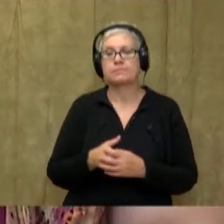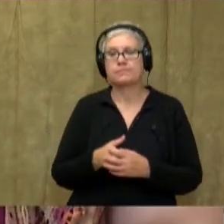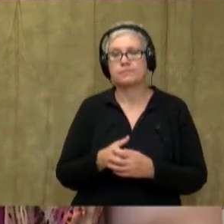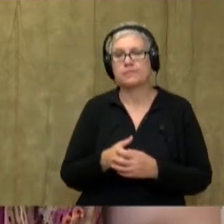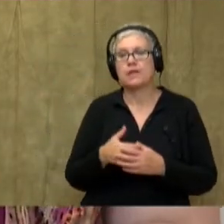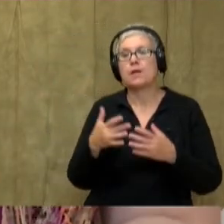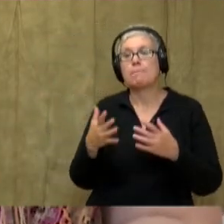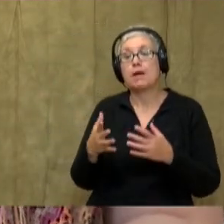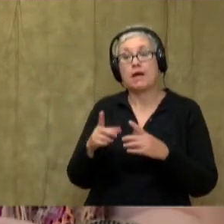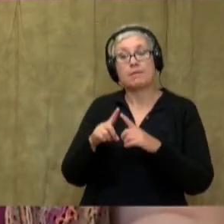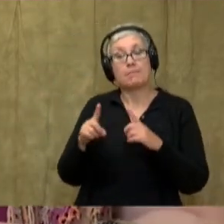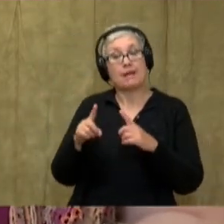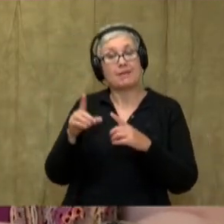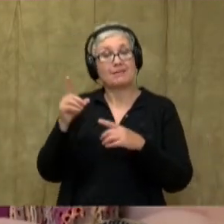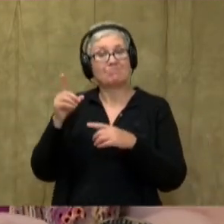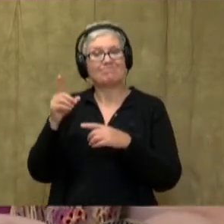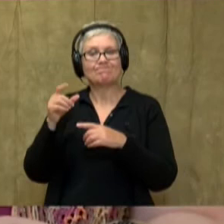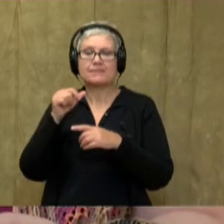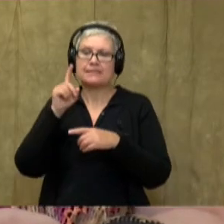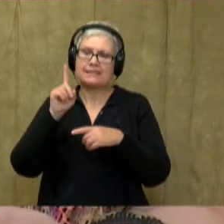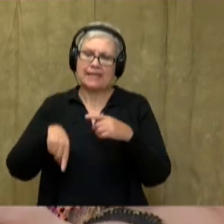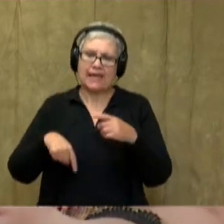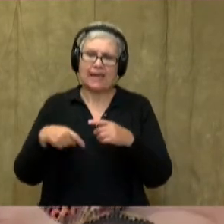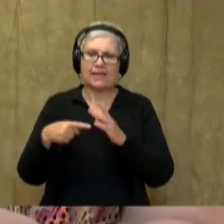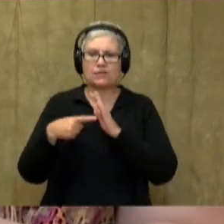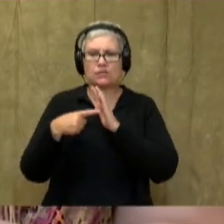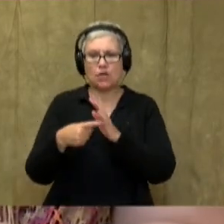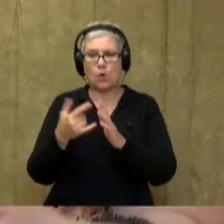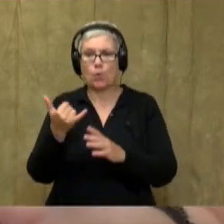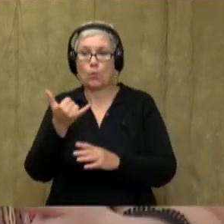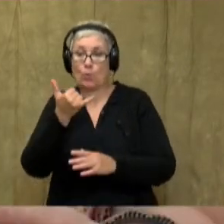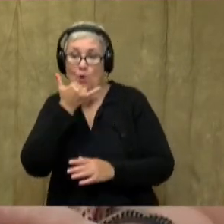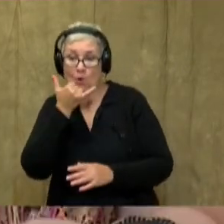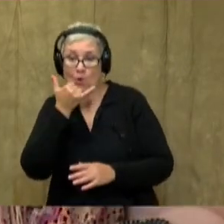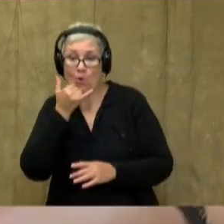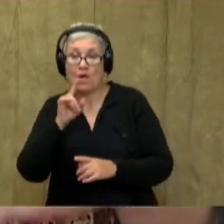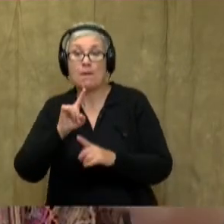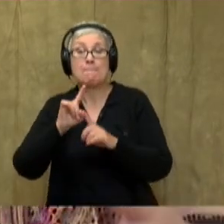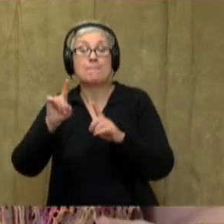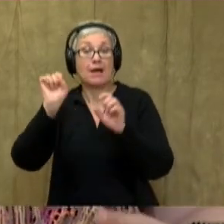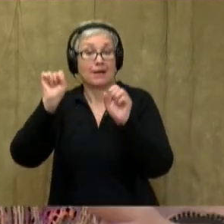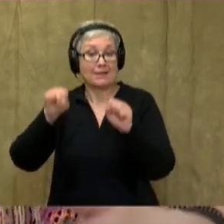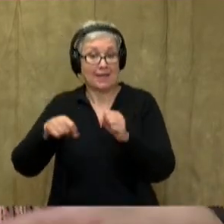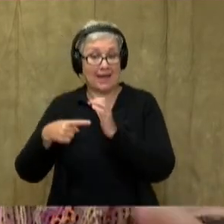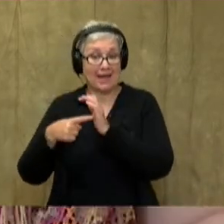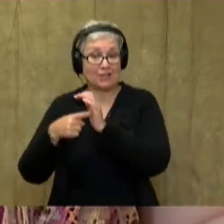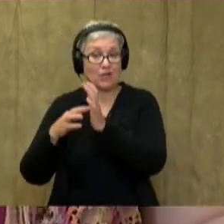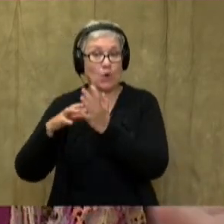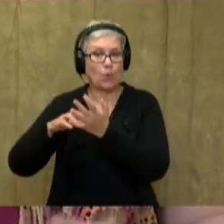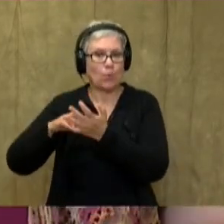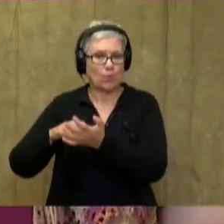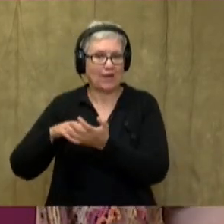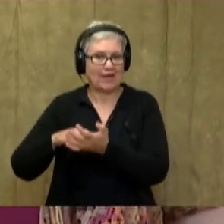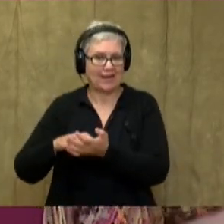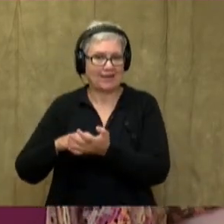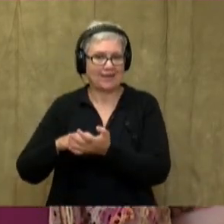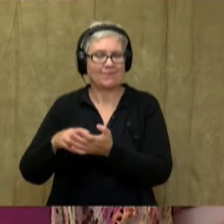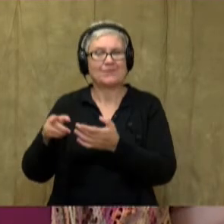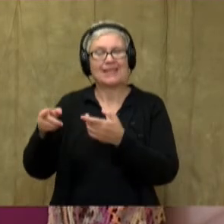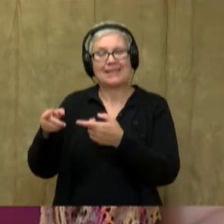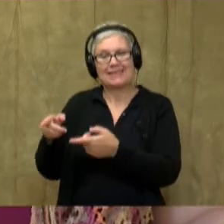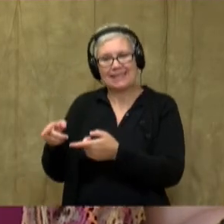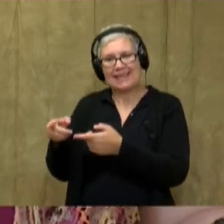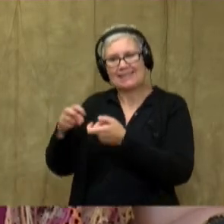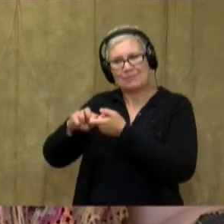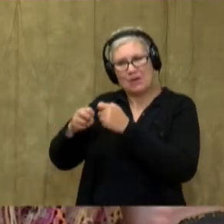got to show the weakness in their thought process. I get you, but here's the problem that I see with the way that you're